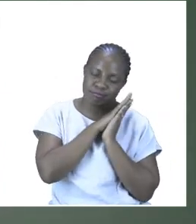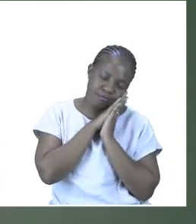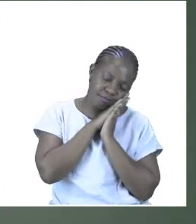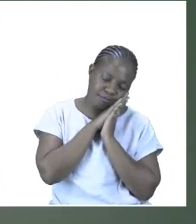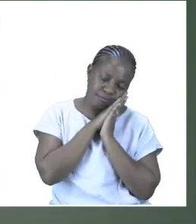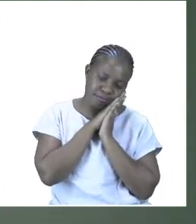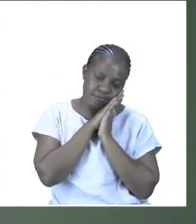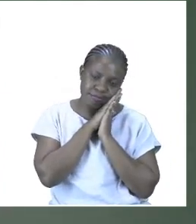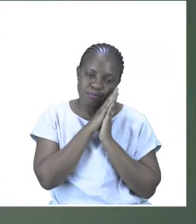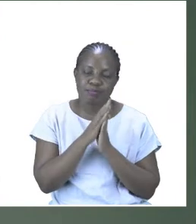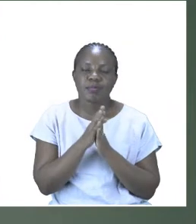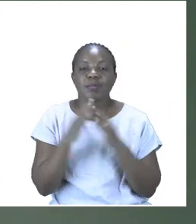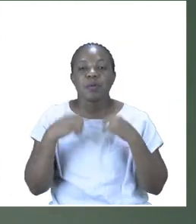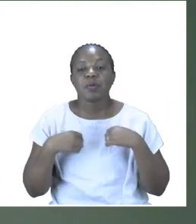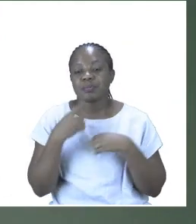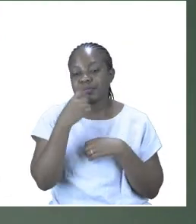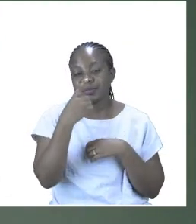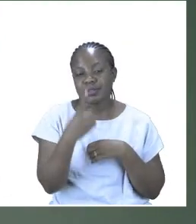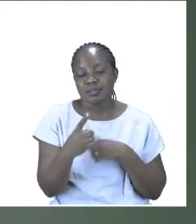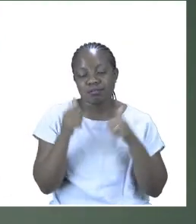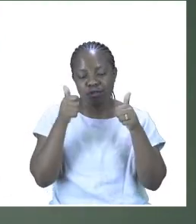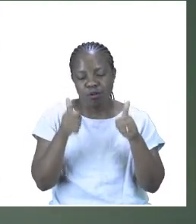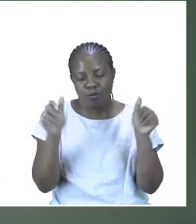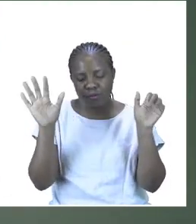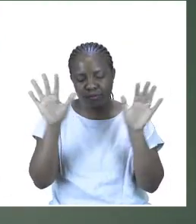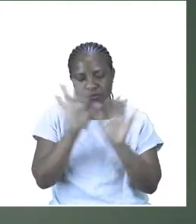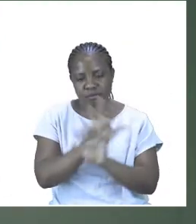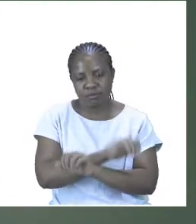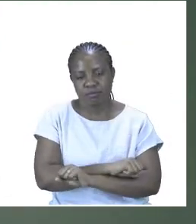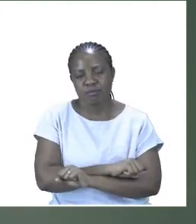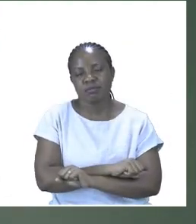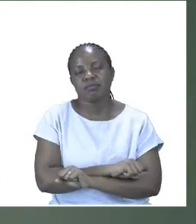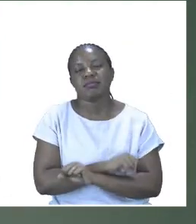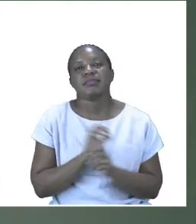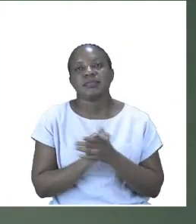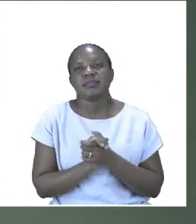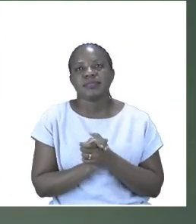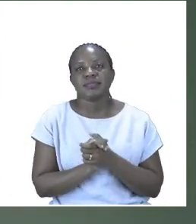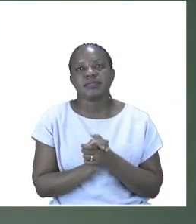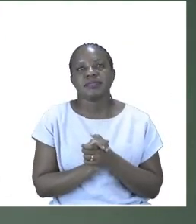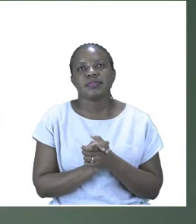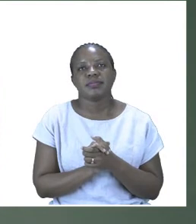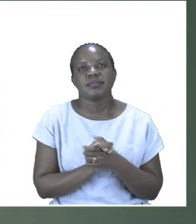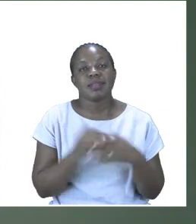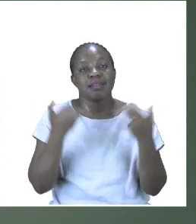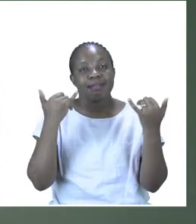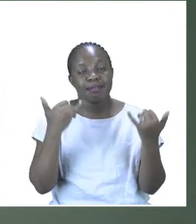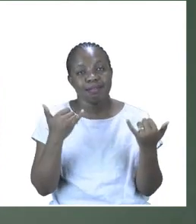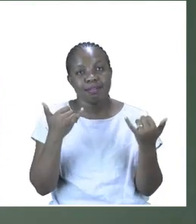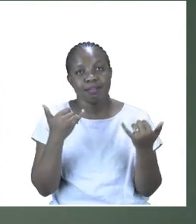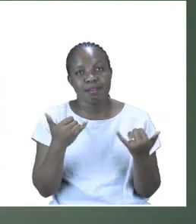night. So I'm going to put our good night up here. Now it's going to be your job to